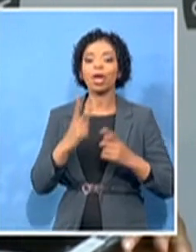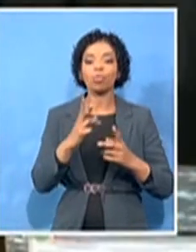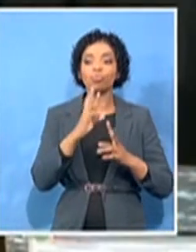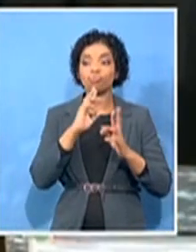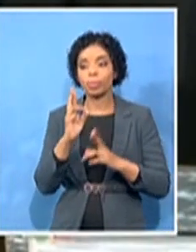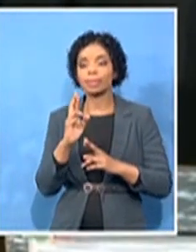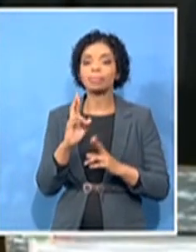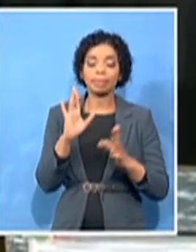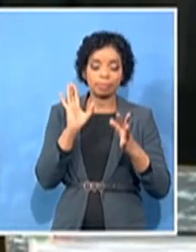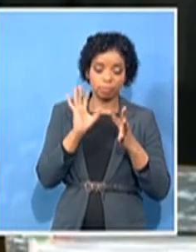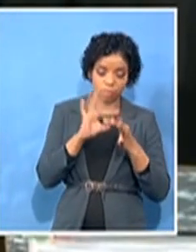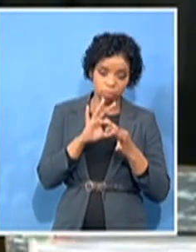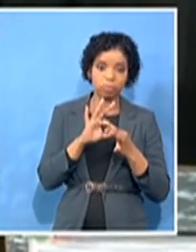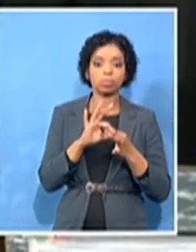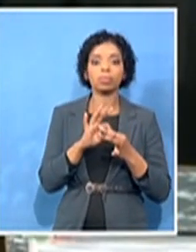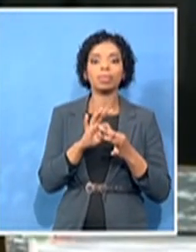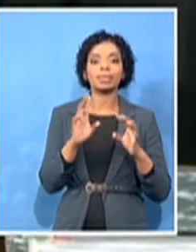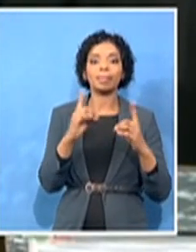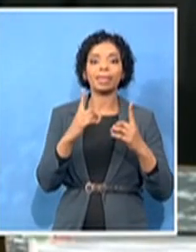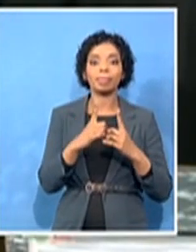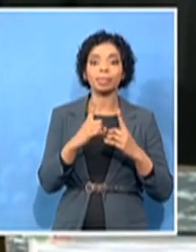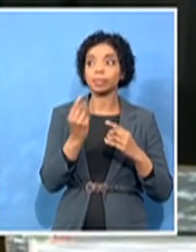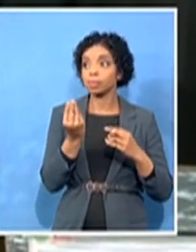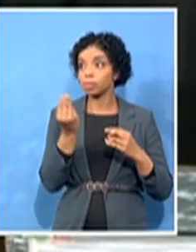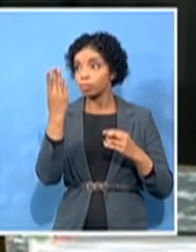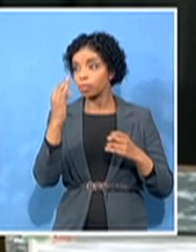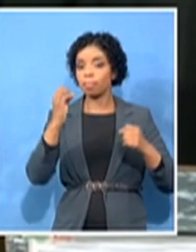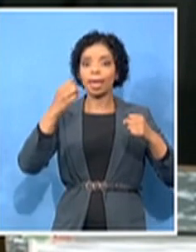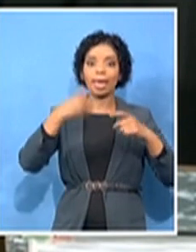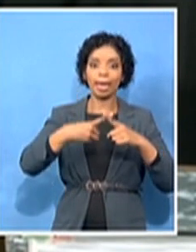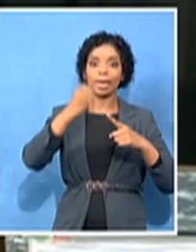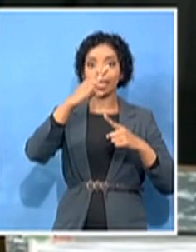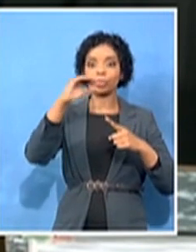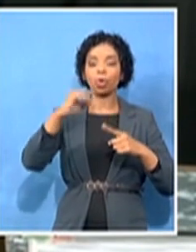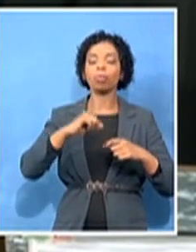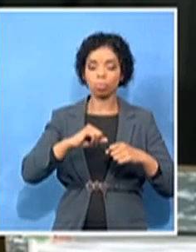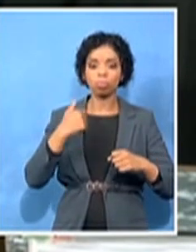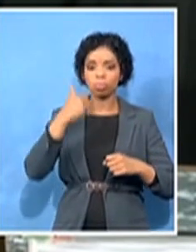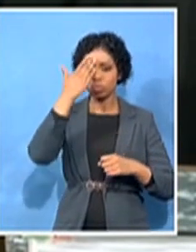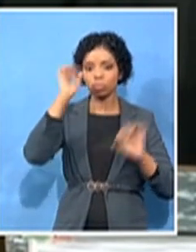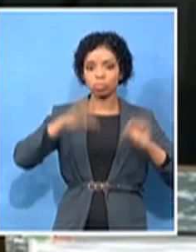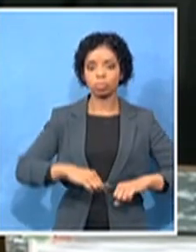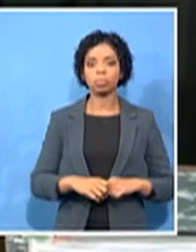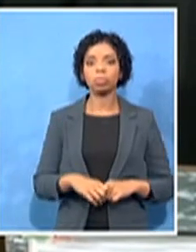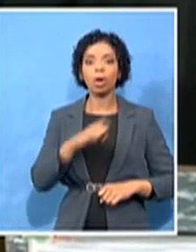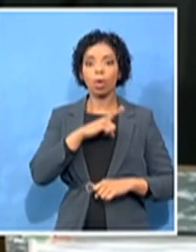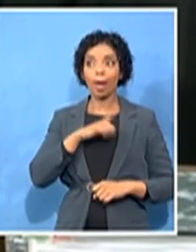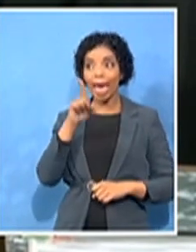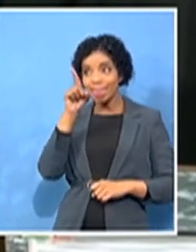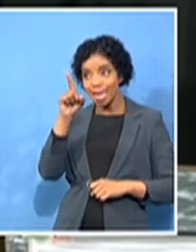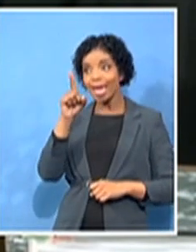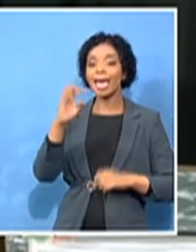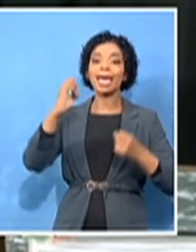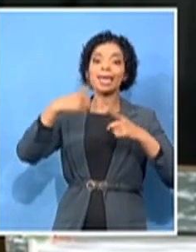As reported by the department to ESCO. Yes. Which I was secretary of. Yes. But with regard to the nitty-gritty